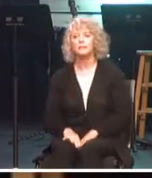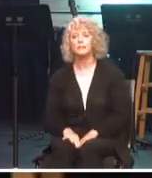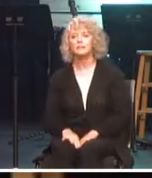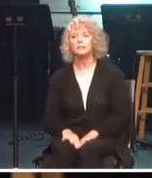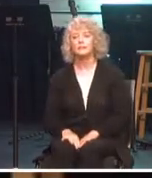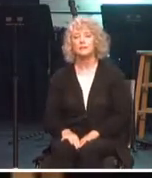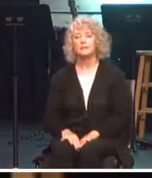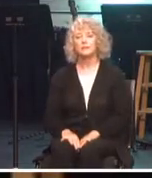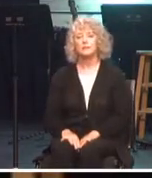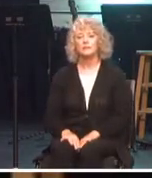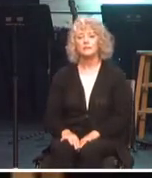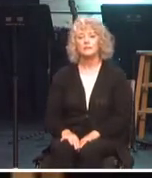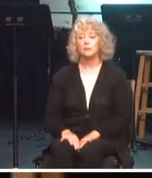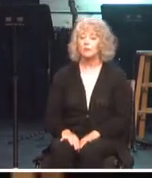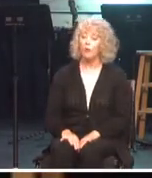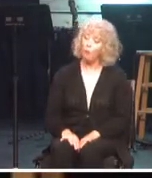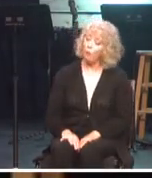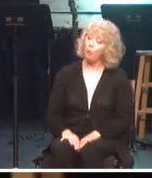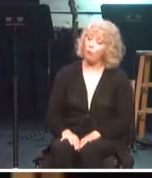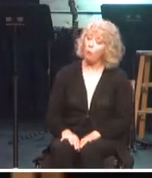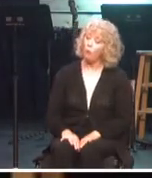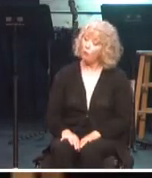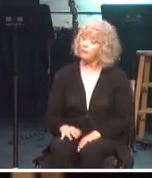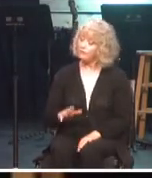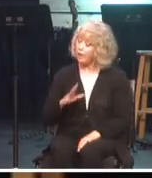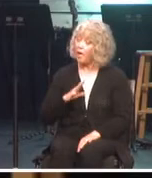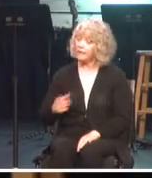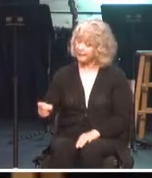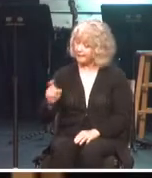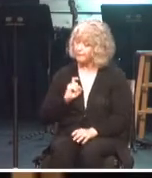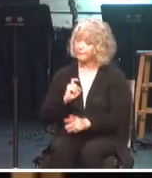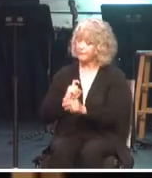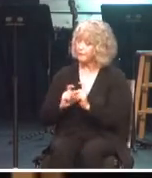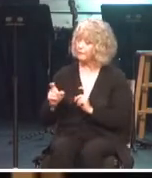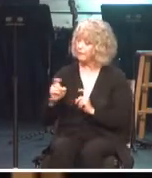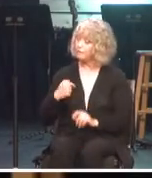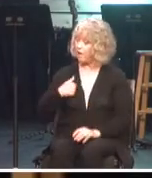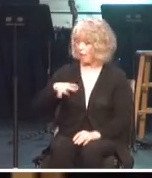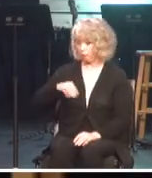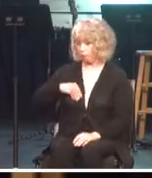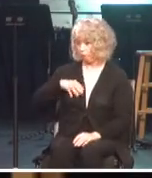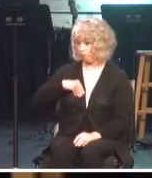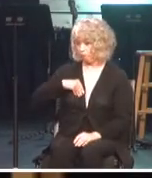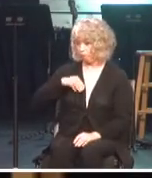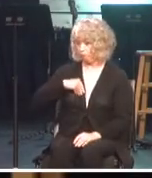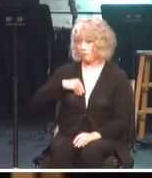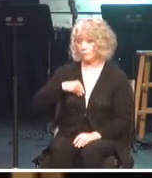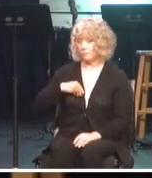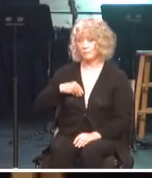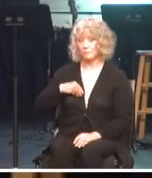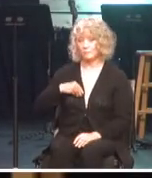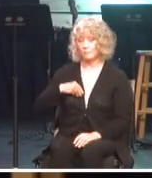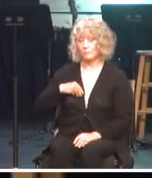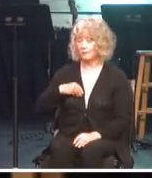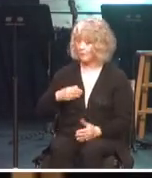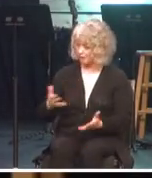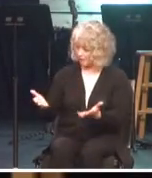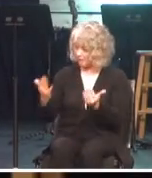They don't mind receiving things from Jesus. They'll take that all day long.